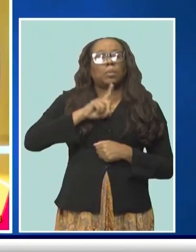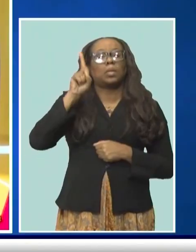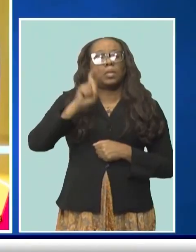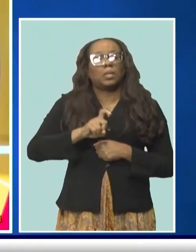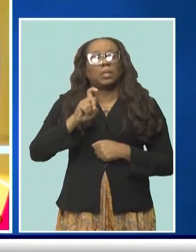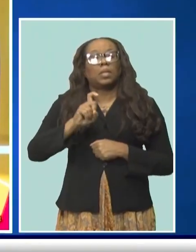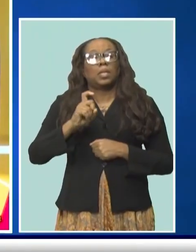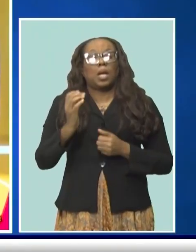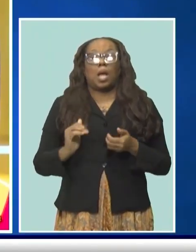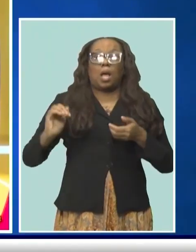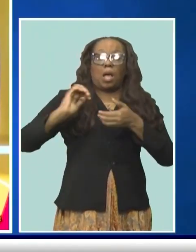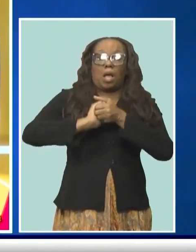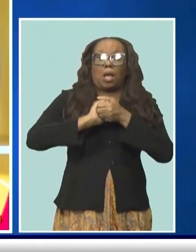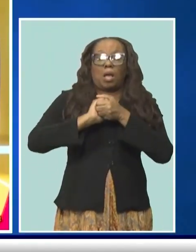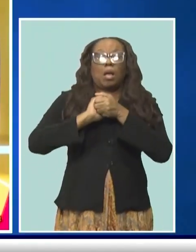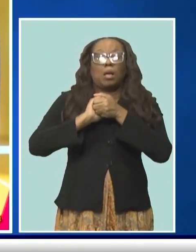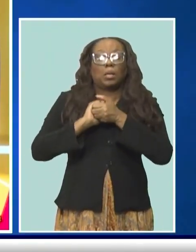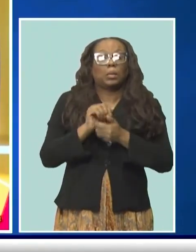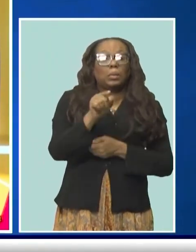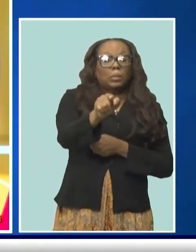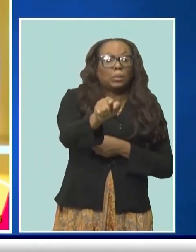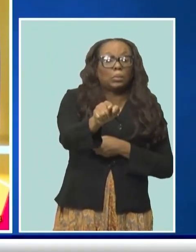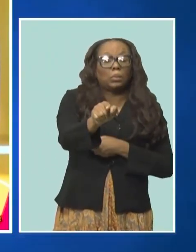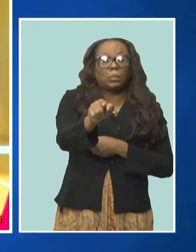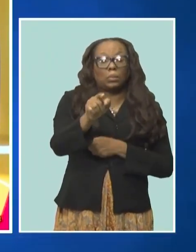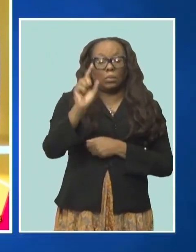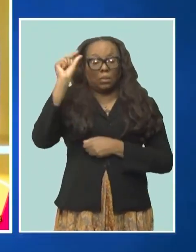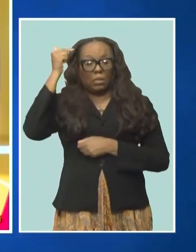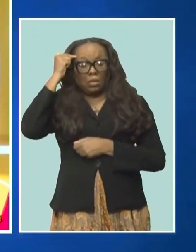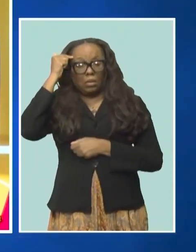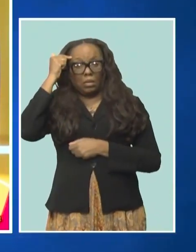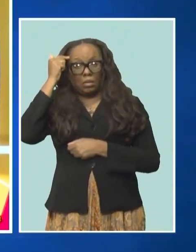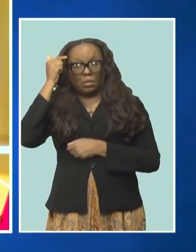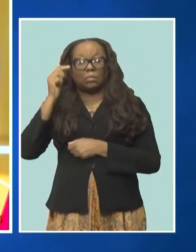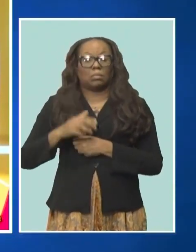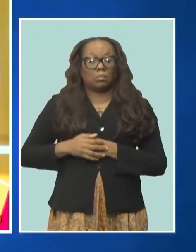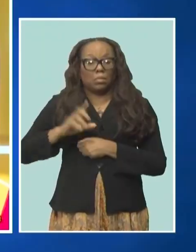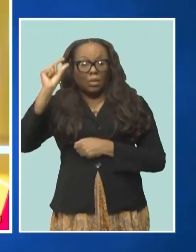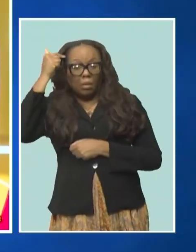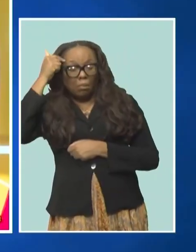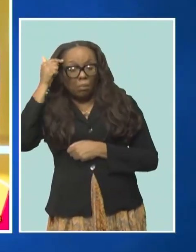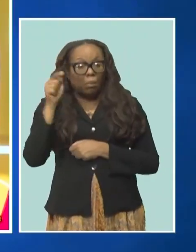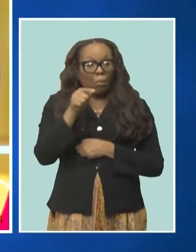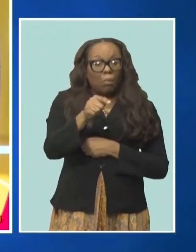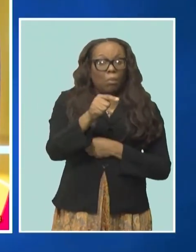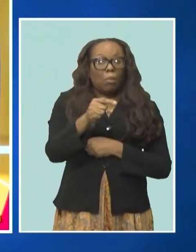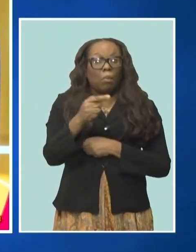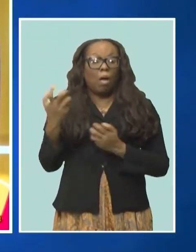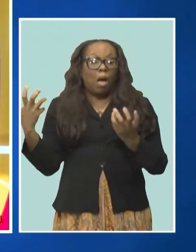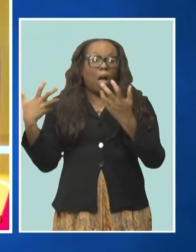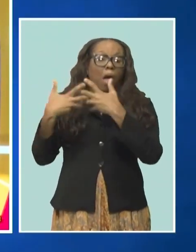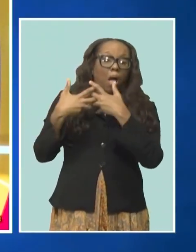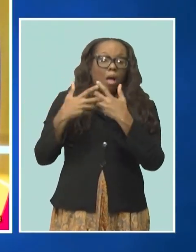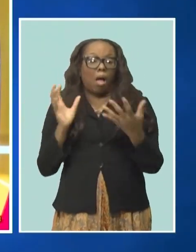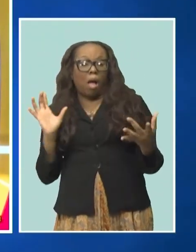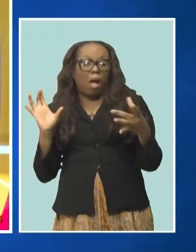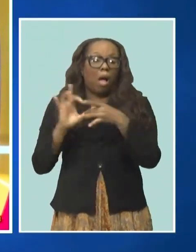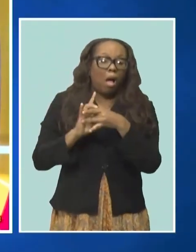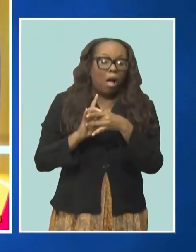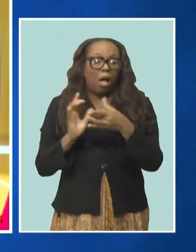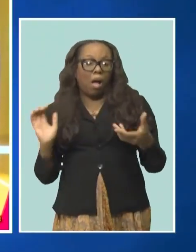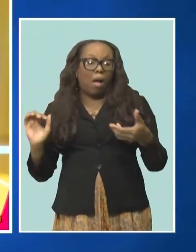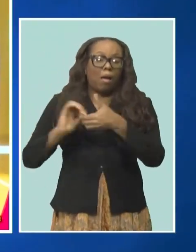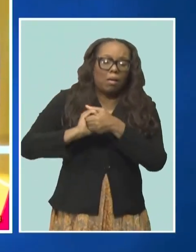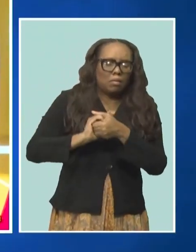partnership, a compact between you and the governed, between the government and you, between us. Because without